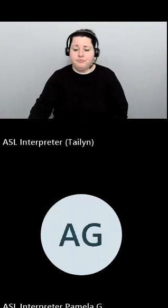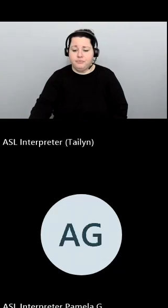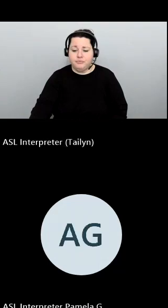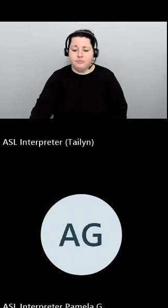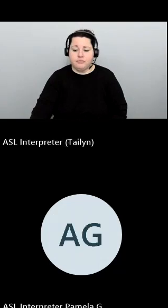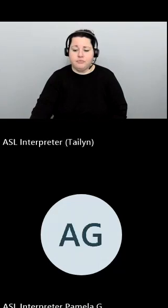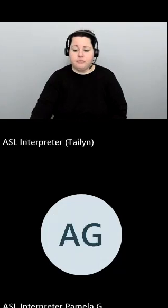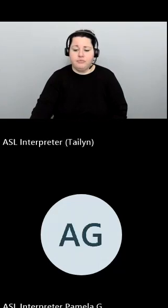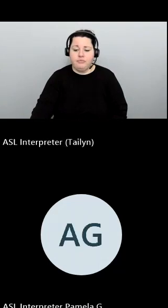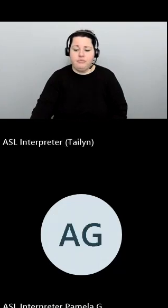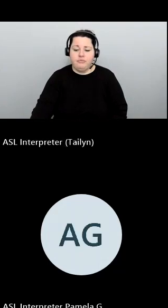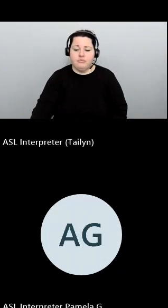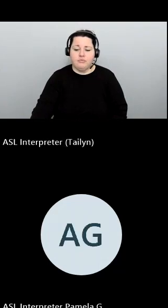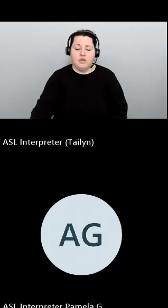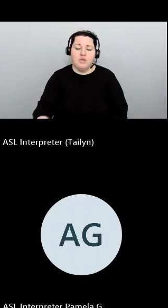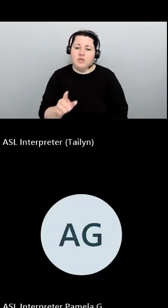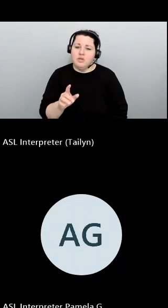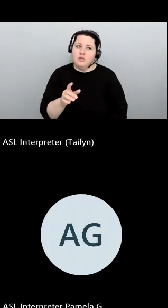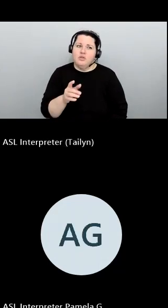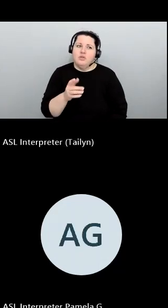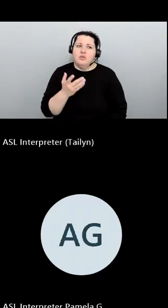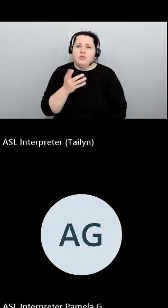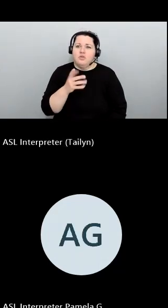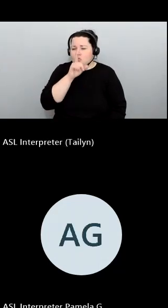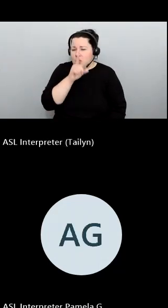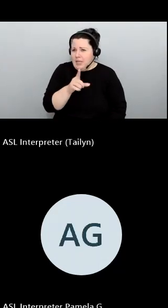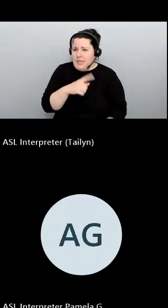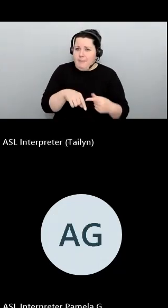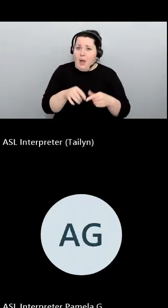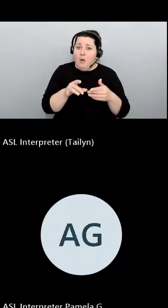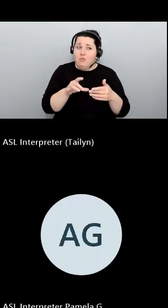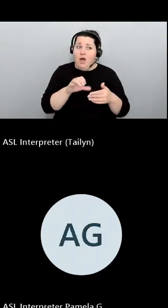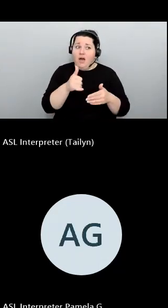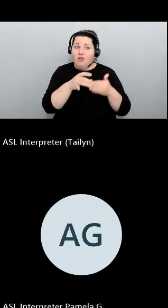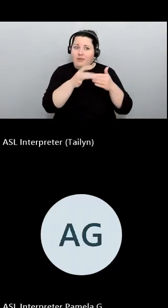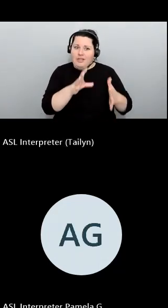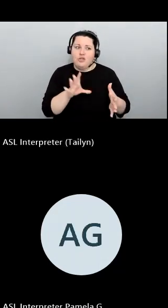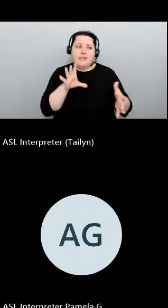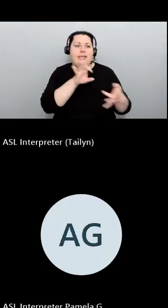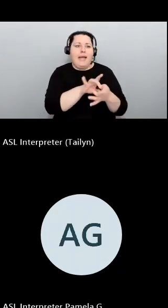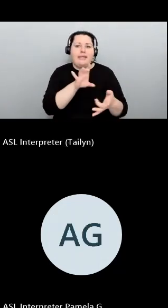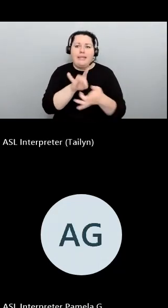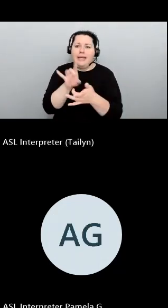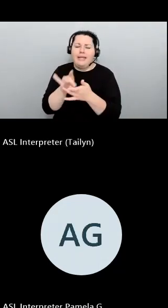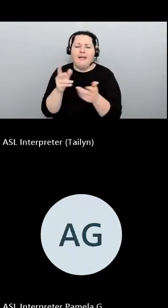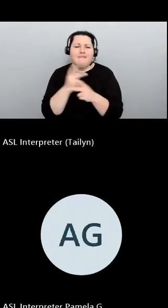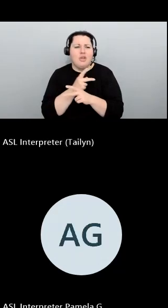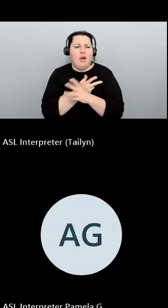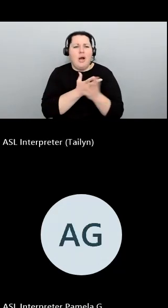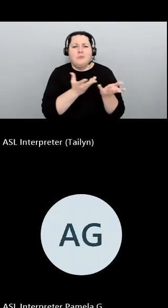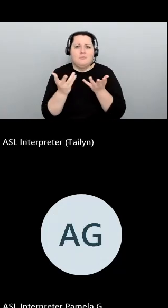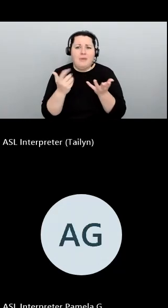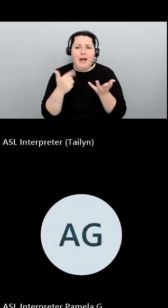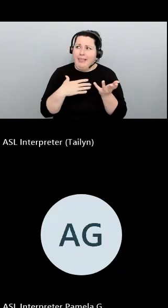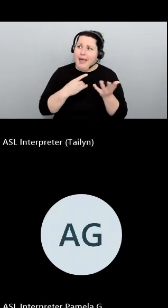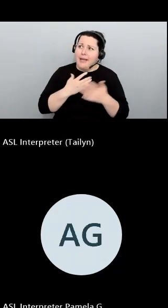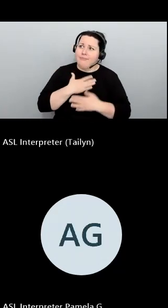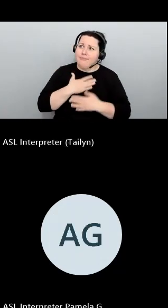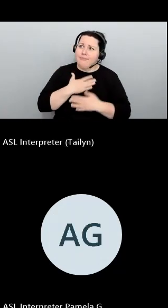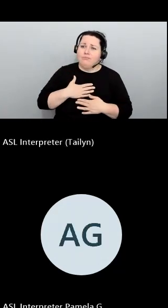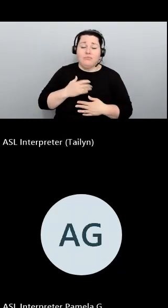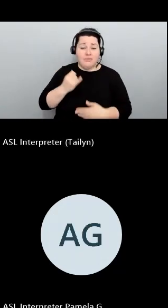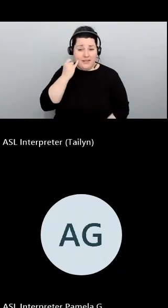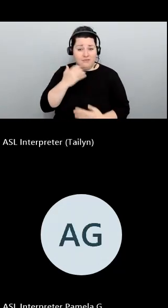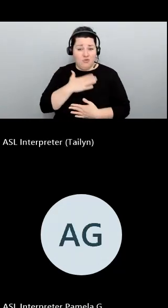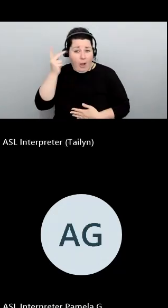it's really just about like connecting with other leaders in MAPE and figuring out what you like doing. If you like